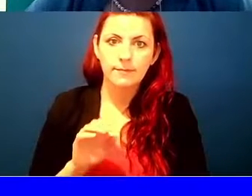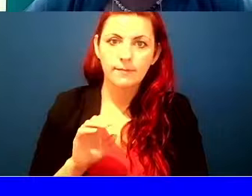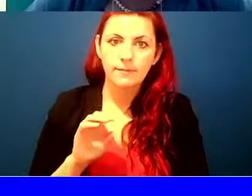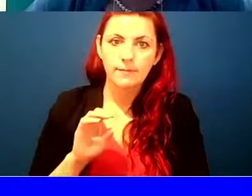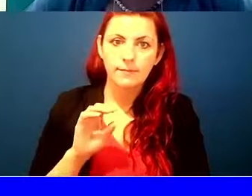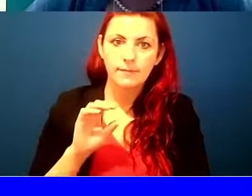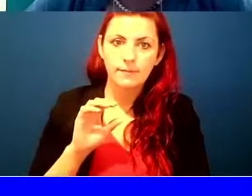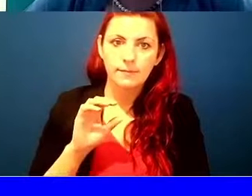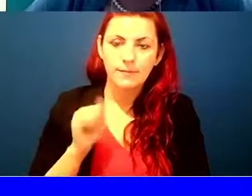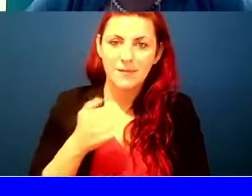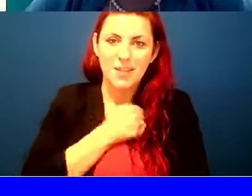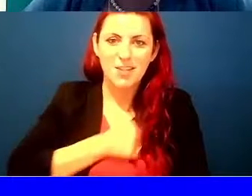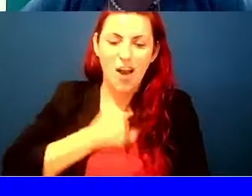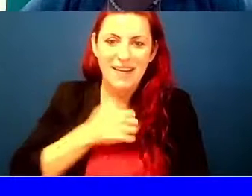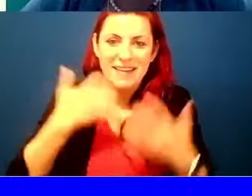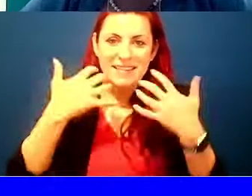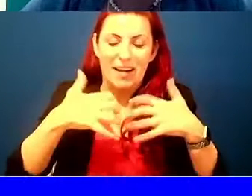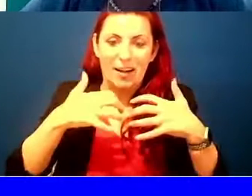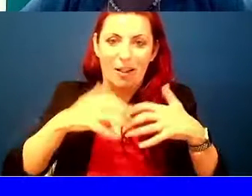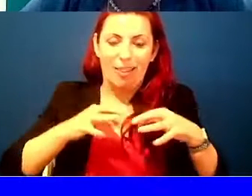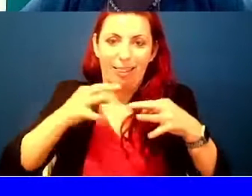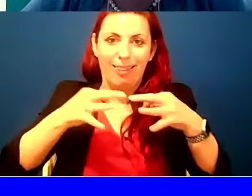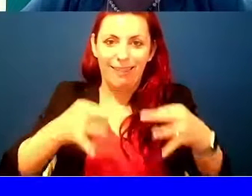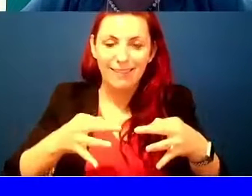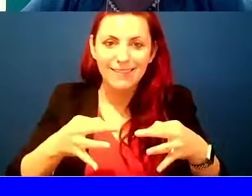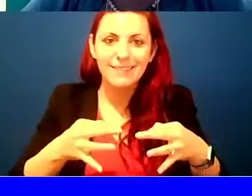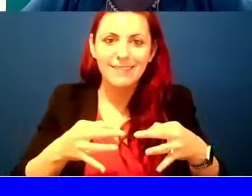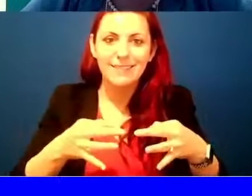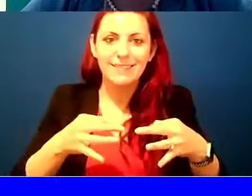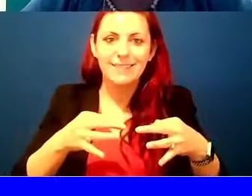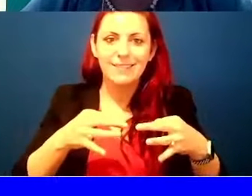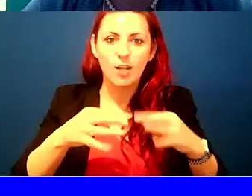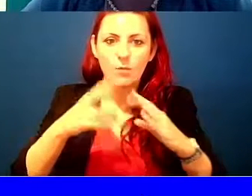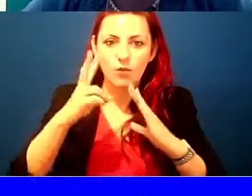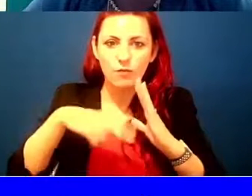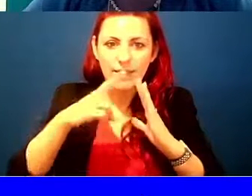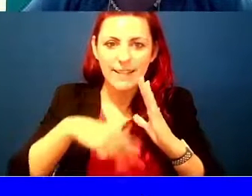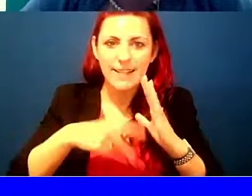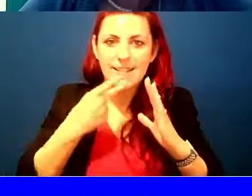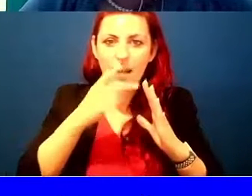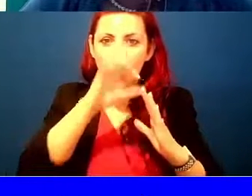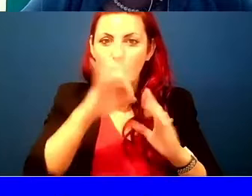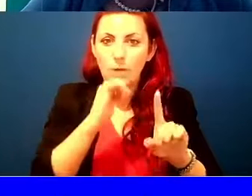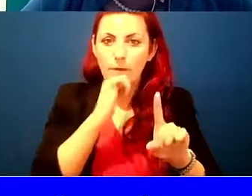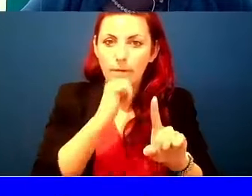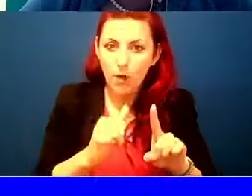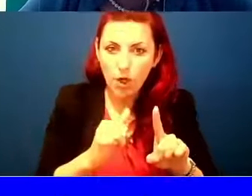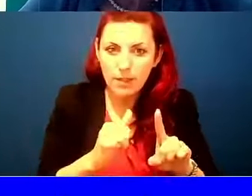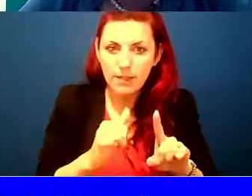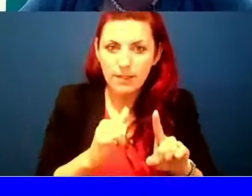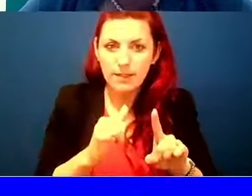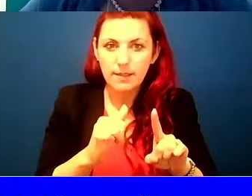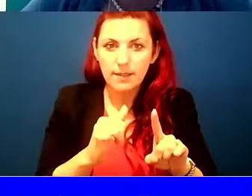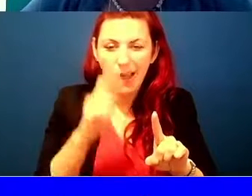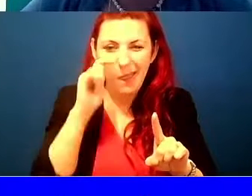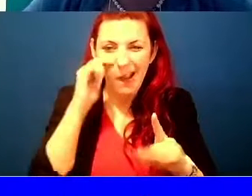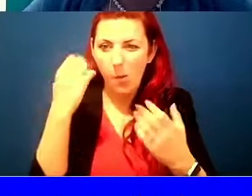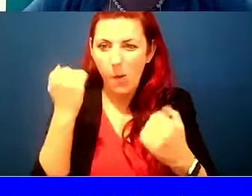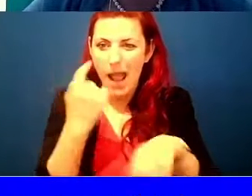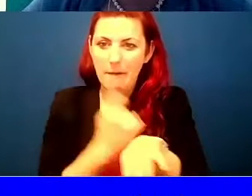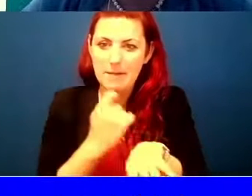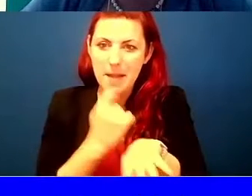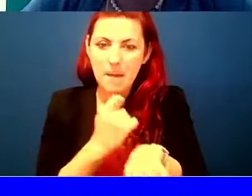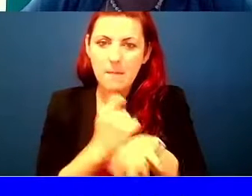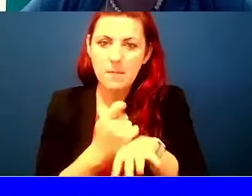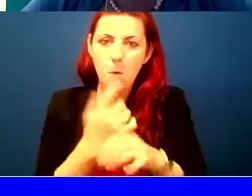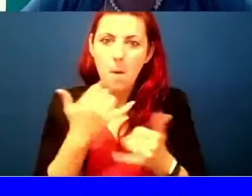Apologies with the technical glitches there. I'm just reading the second question, but before we go to it, because I think we have a little bit of